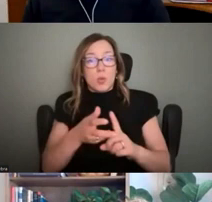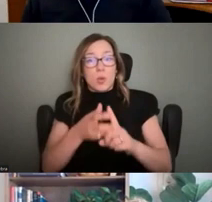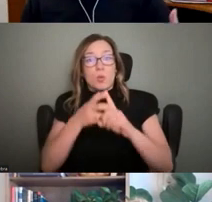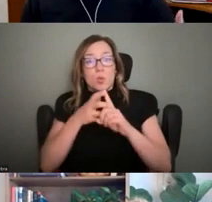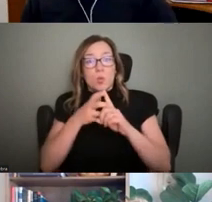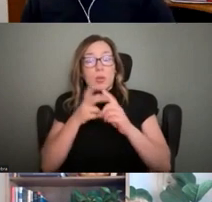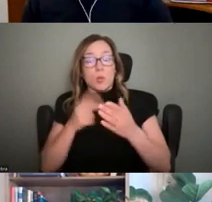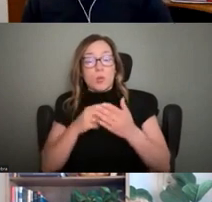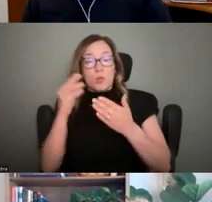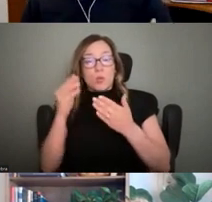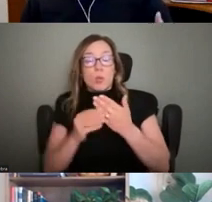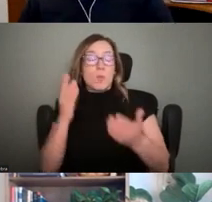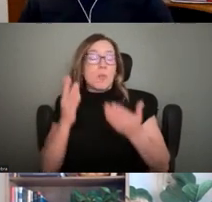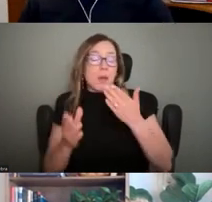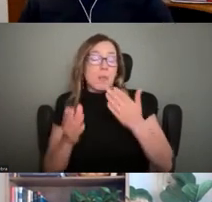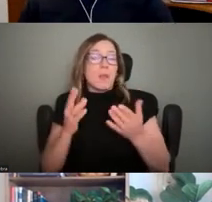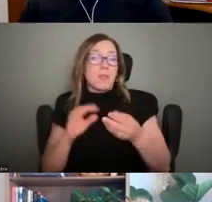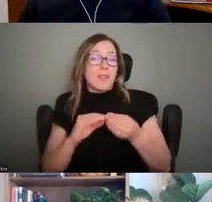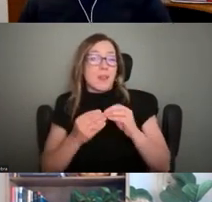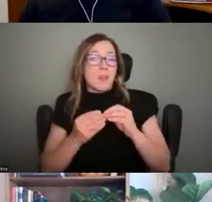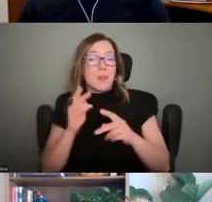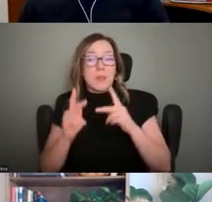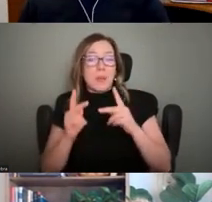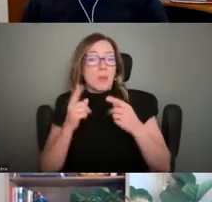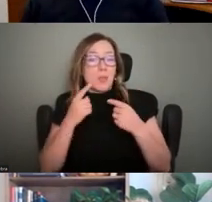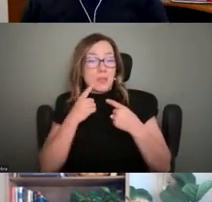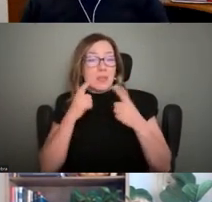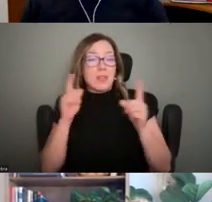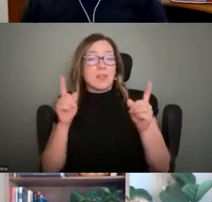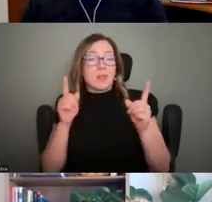may be the number of people that you're successful at